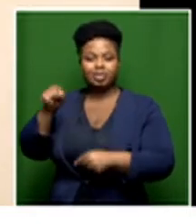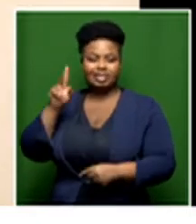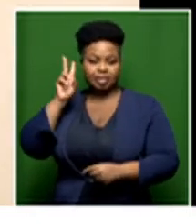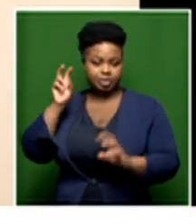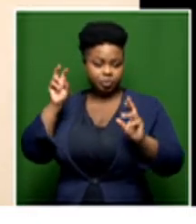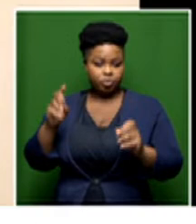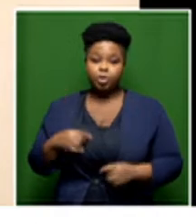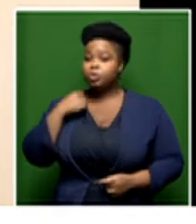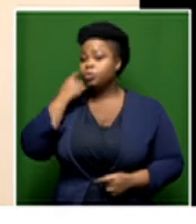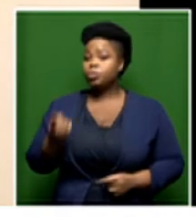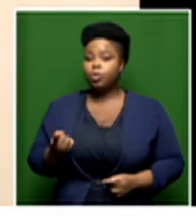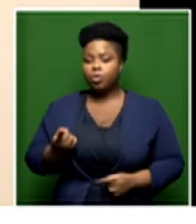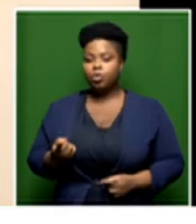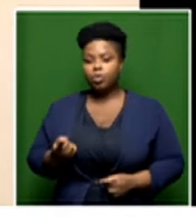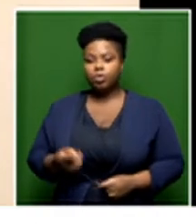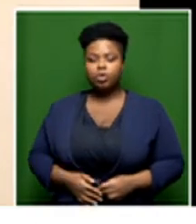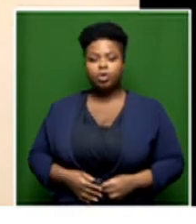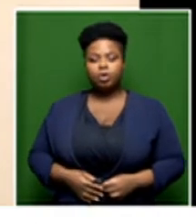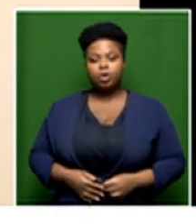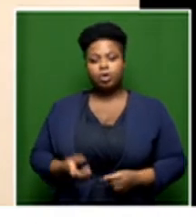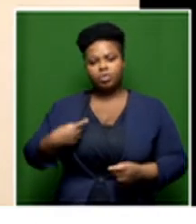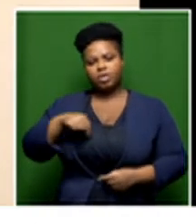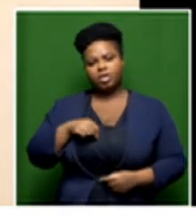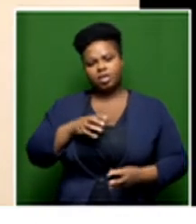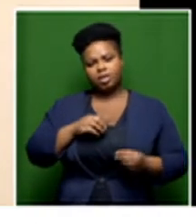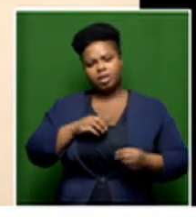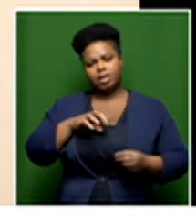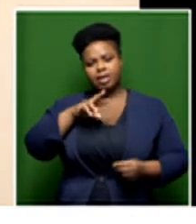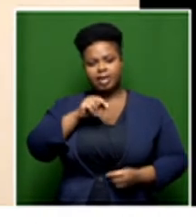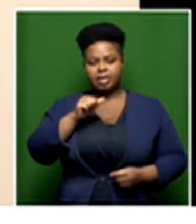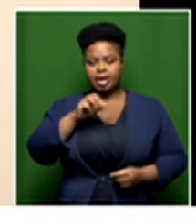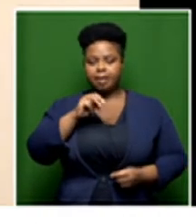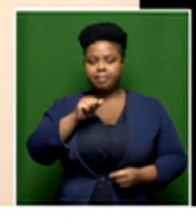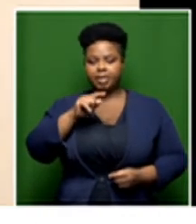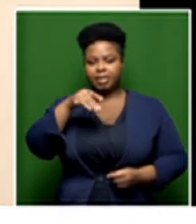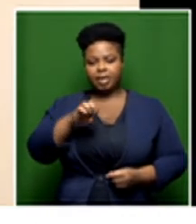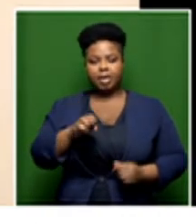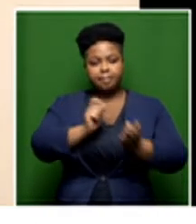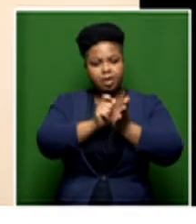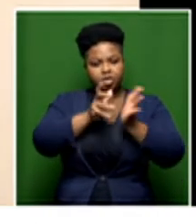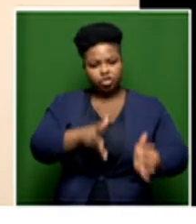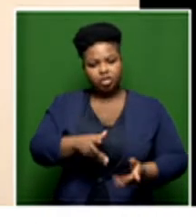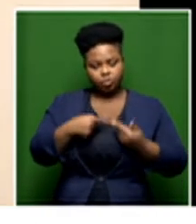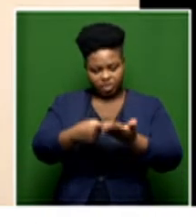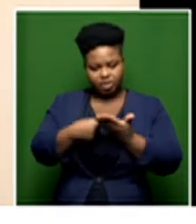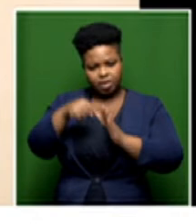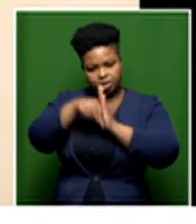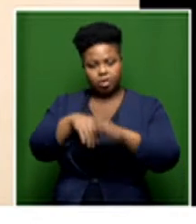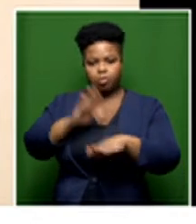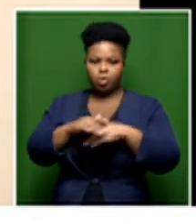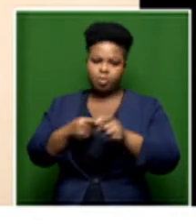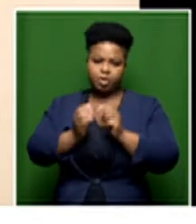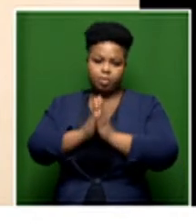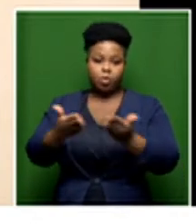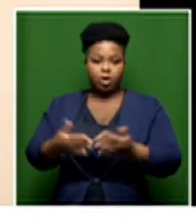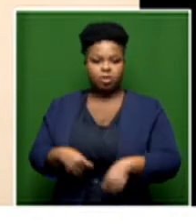tomorrow we are Number 10 Publishers and The Forge will host a panel discussion on the book